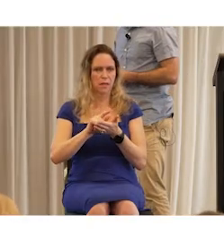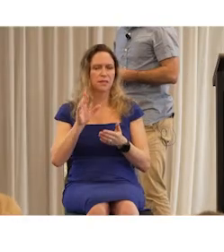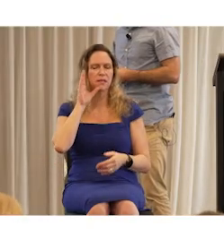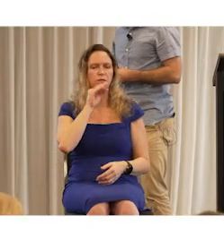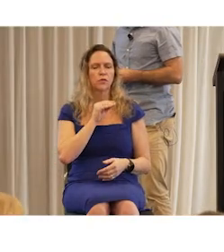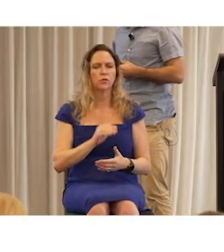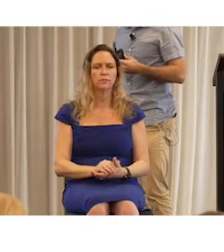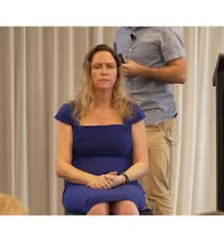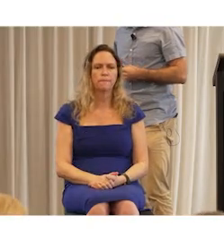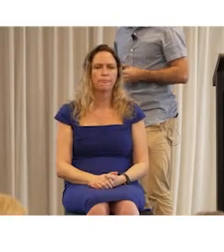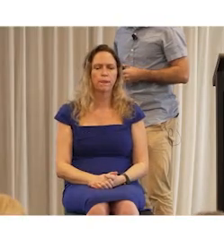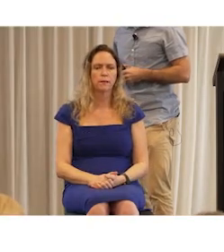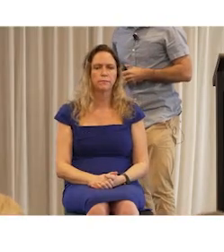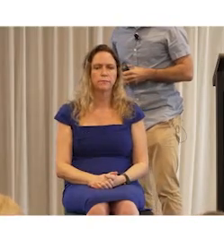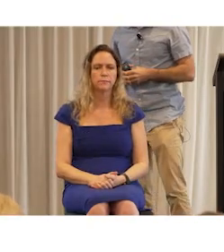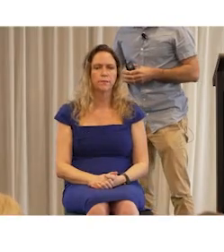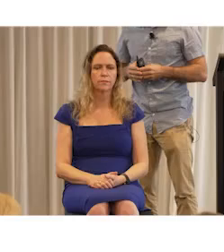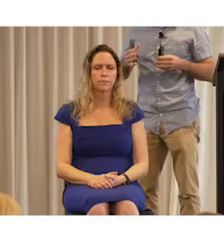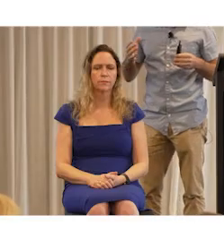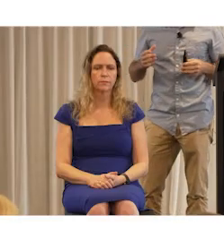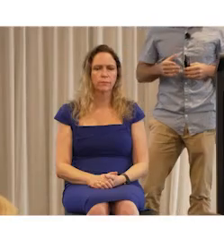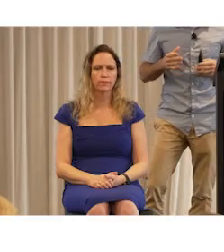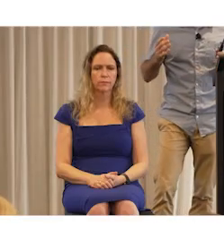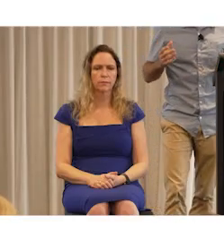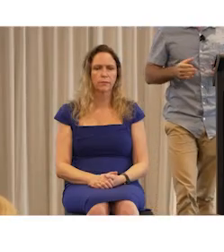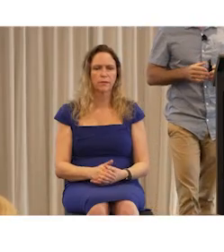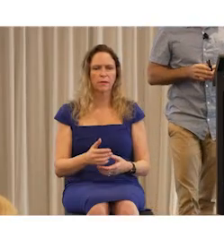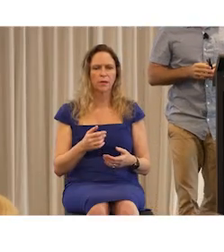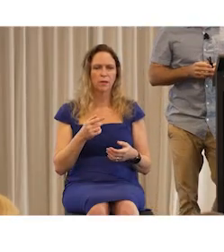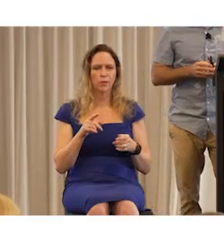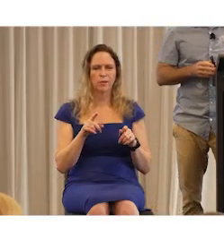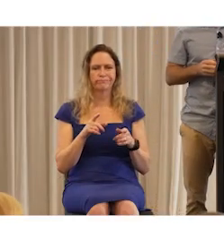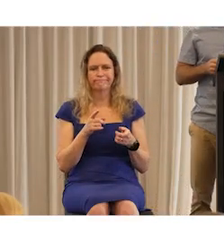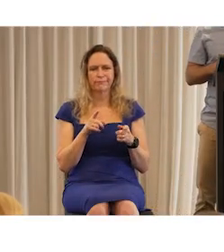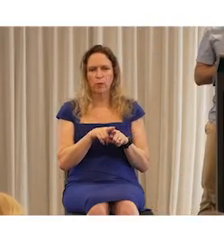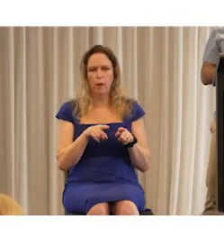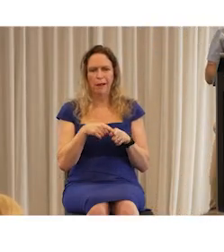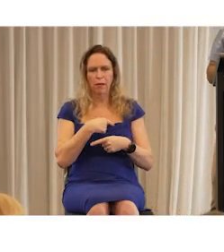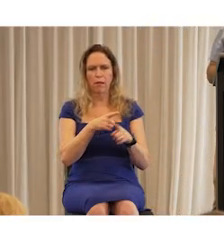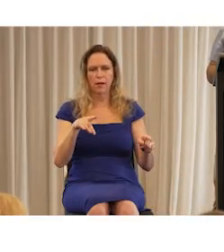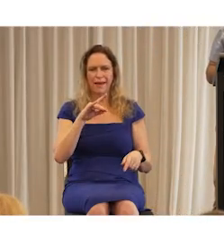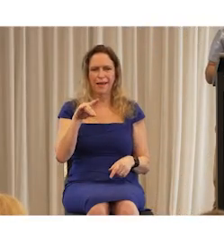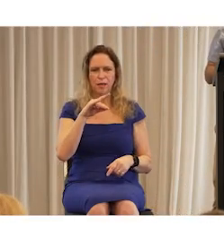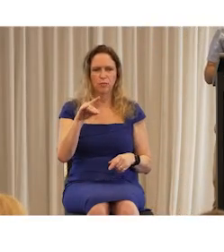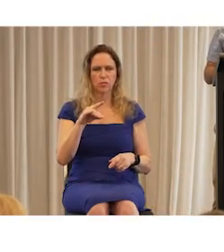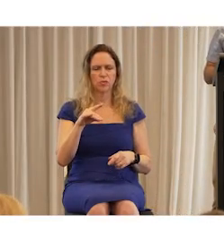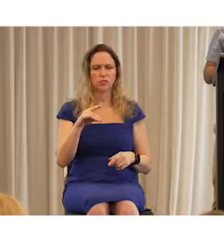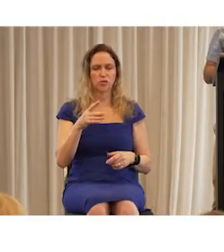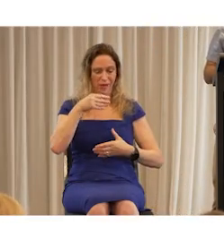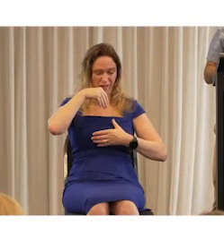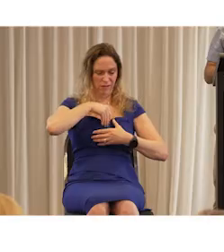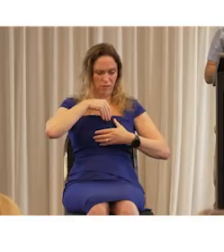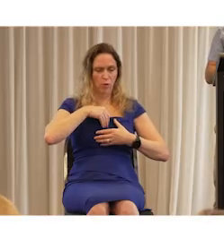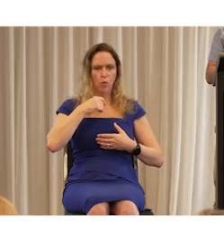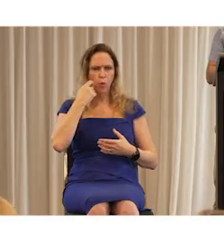Our brains are we're reptilian or mammals or whatever way you want to think about it, but we're primed for fear, so we often prepare